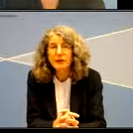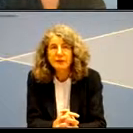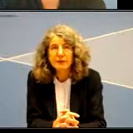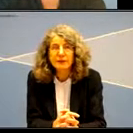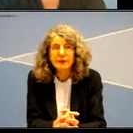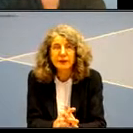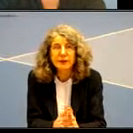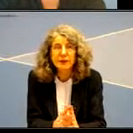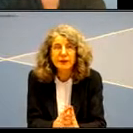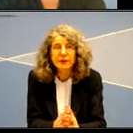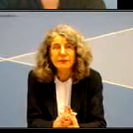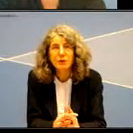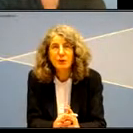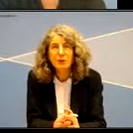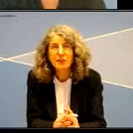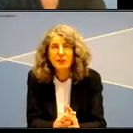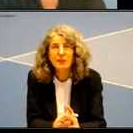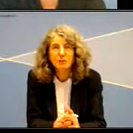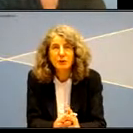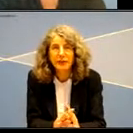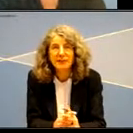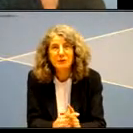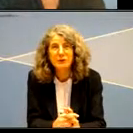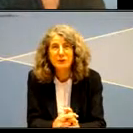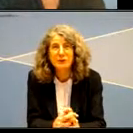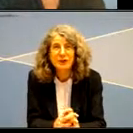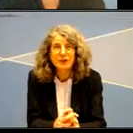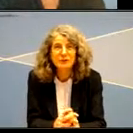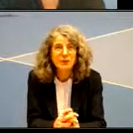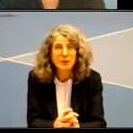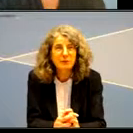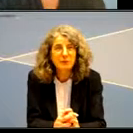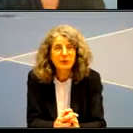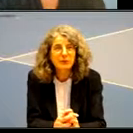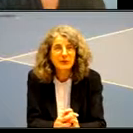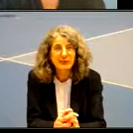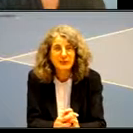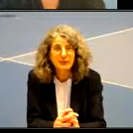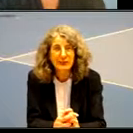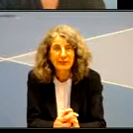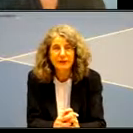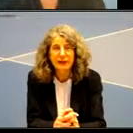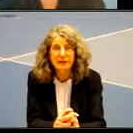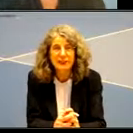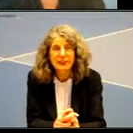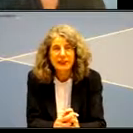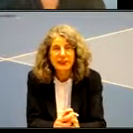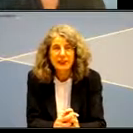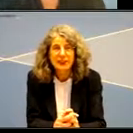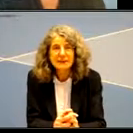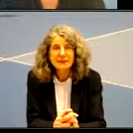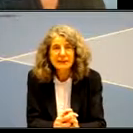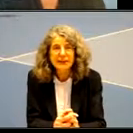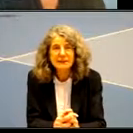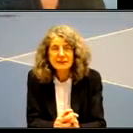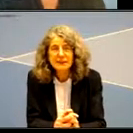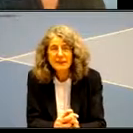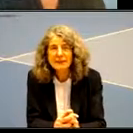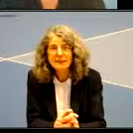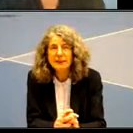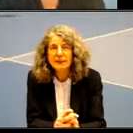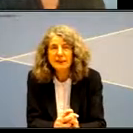I think my co-moderator will make more points on this, on the advice. And as I